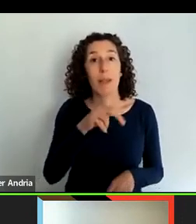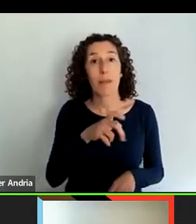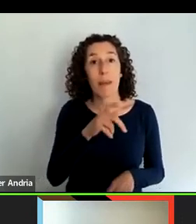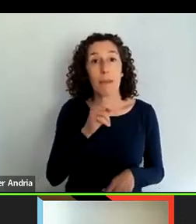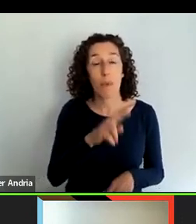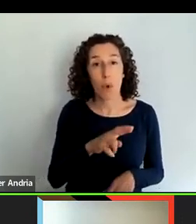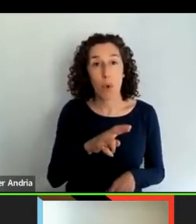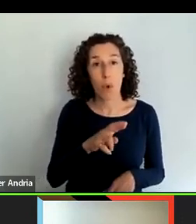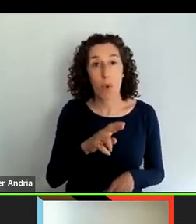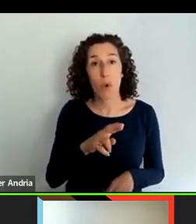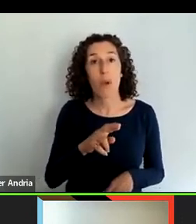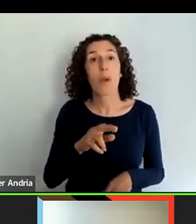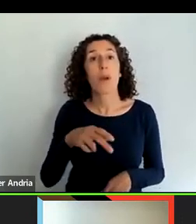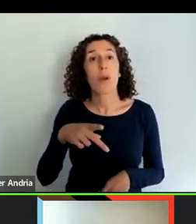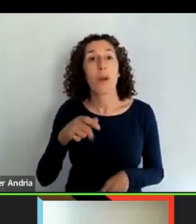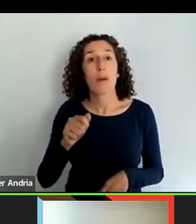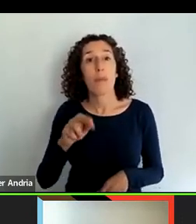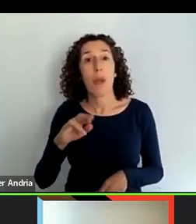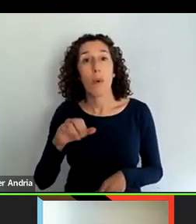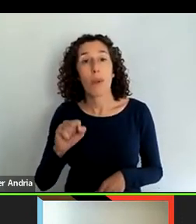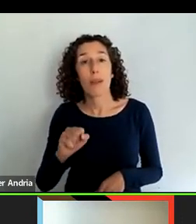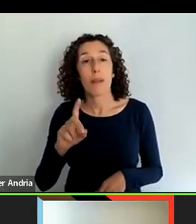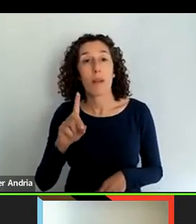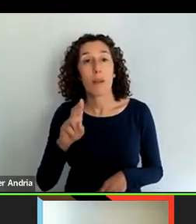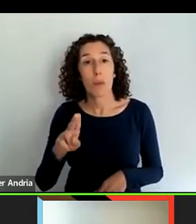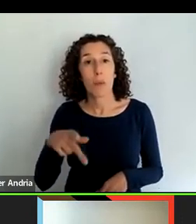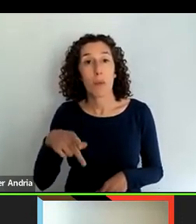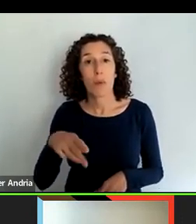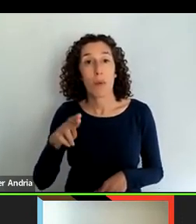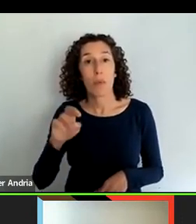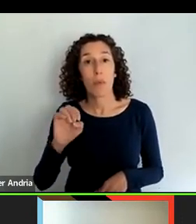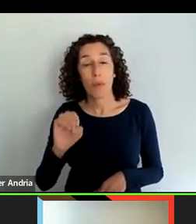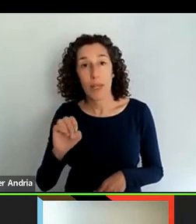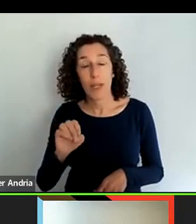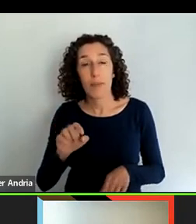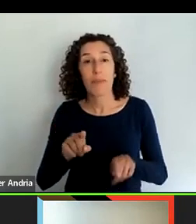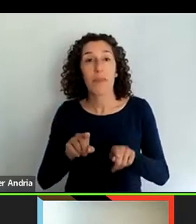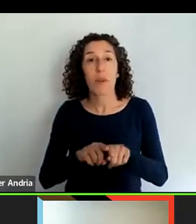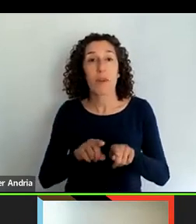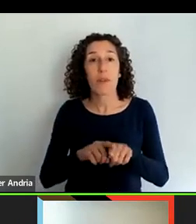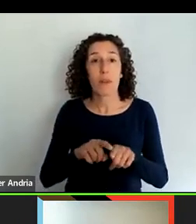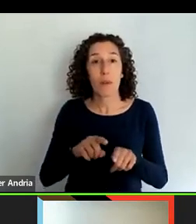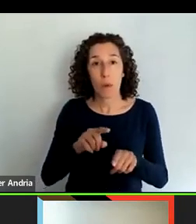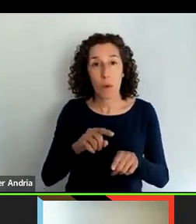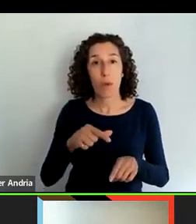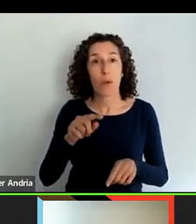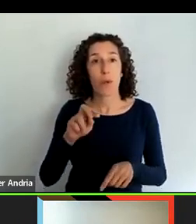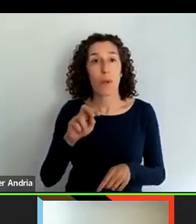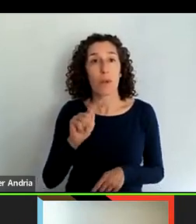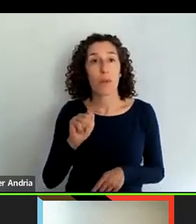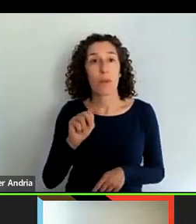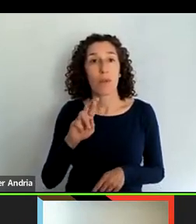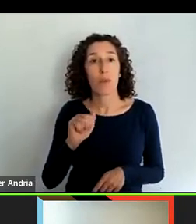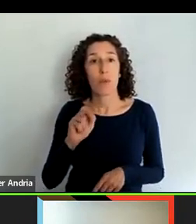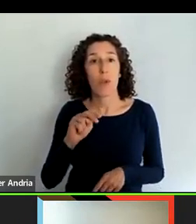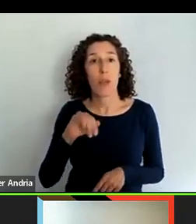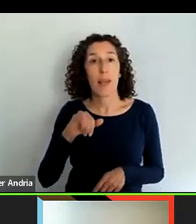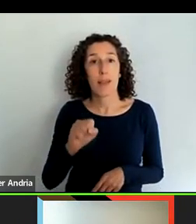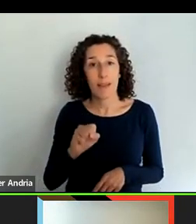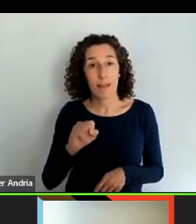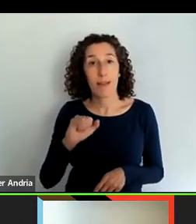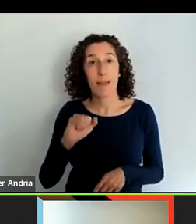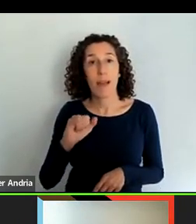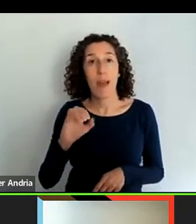Dupree, as well as transgender icon Mother Angie Extravaganza. It's because of not only their hard work, but also